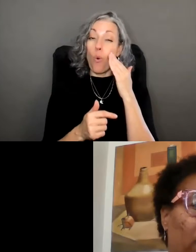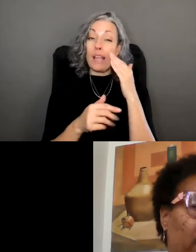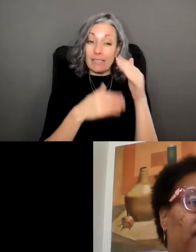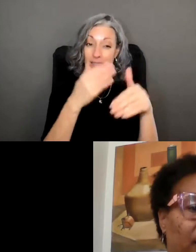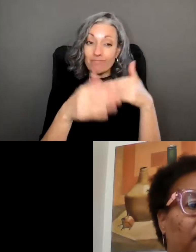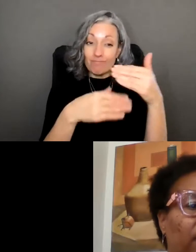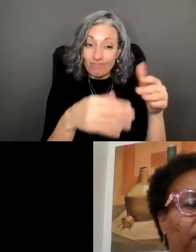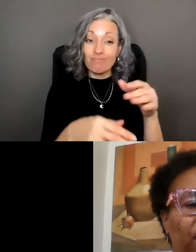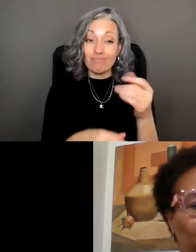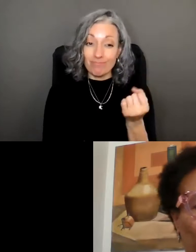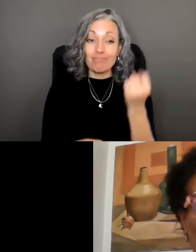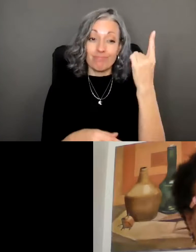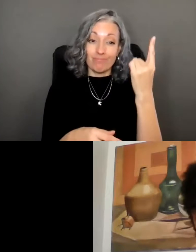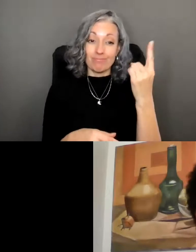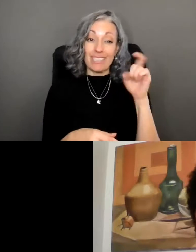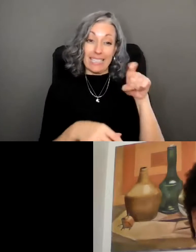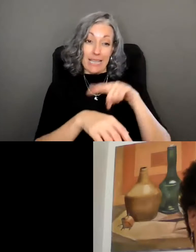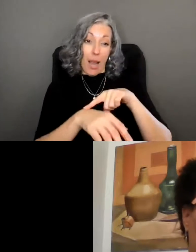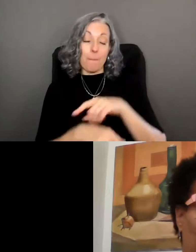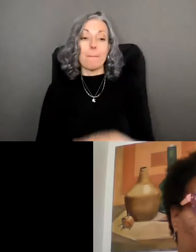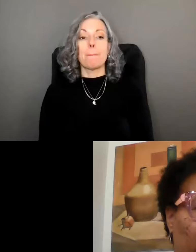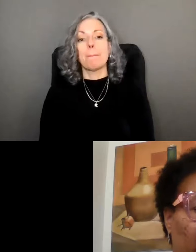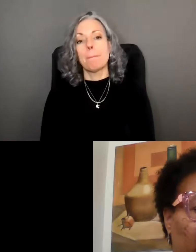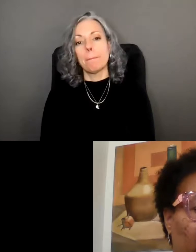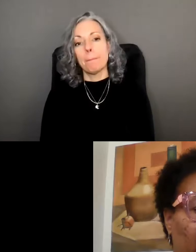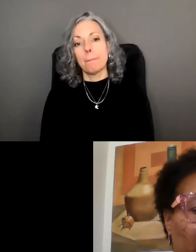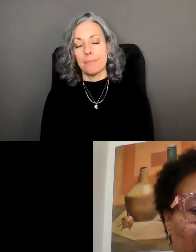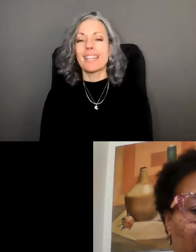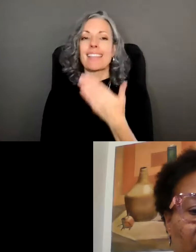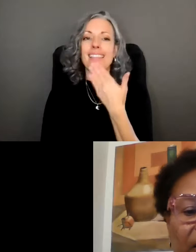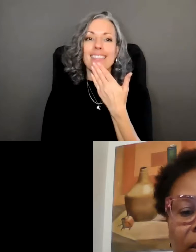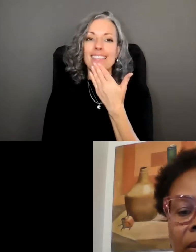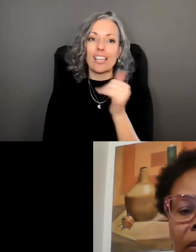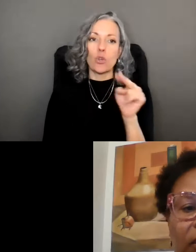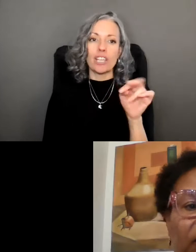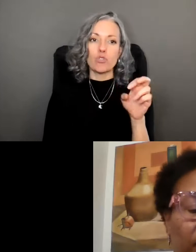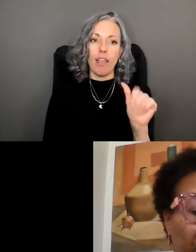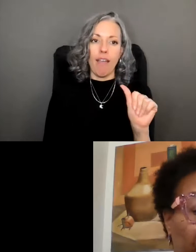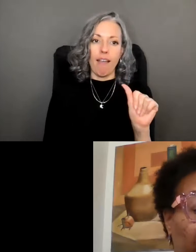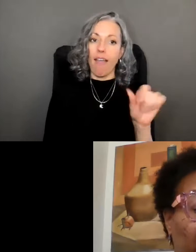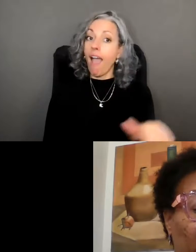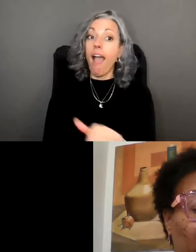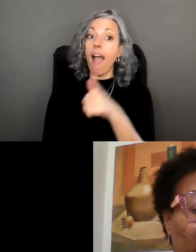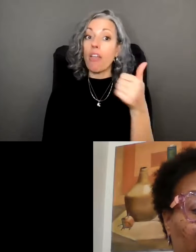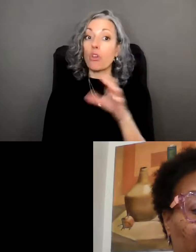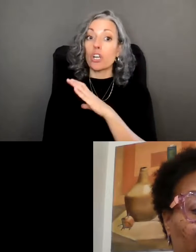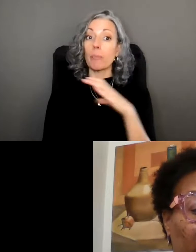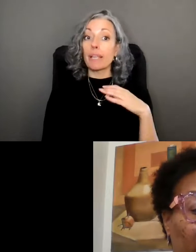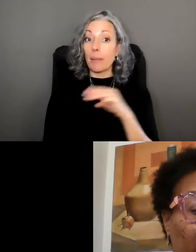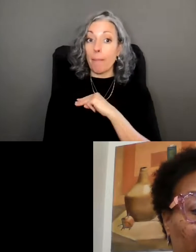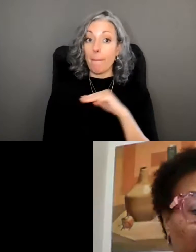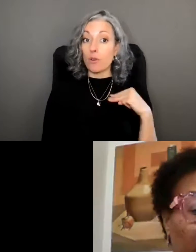this whole process. Thank you, Andrea. Any other committee members who would like